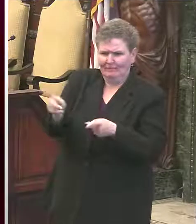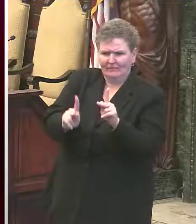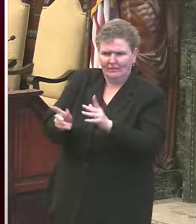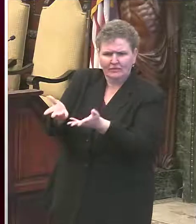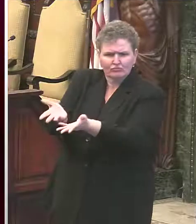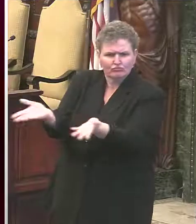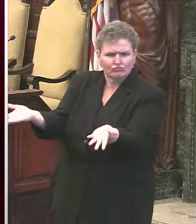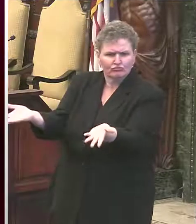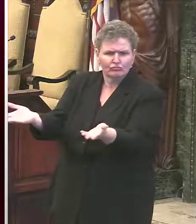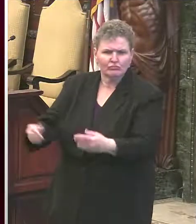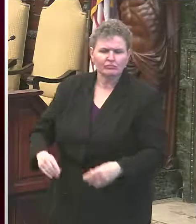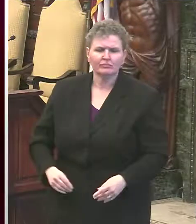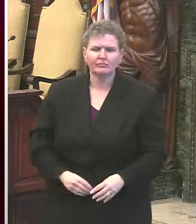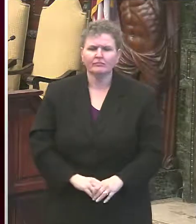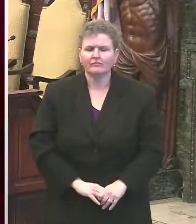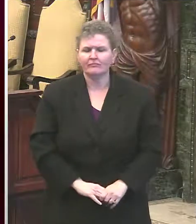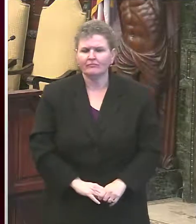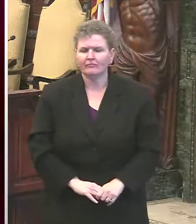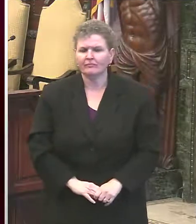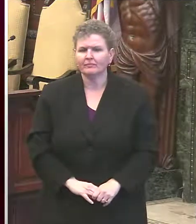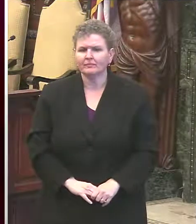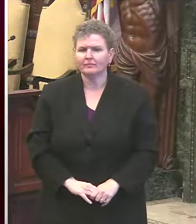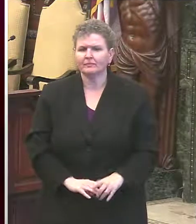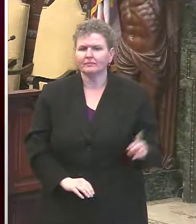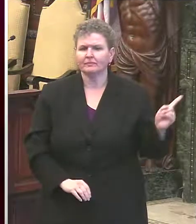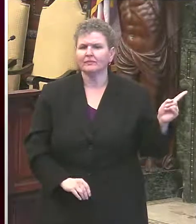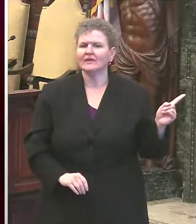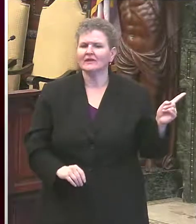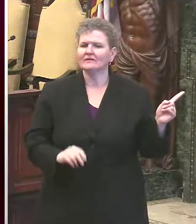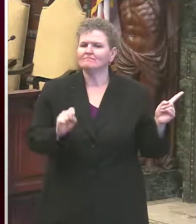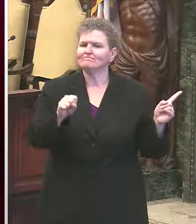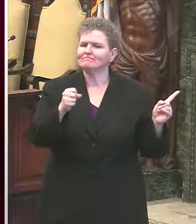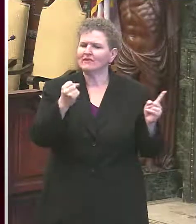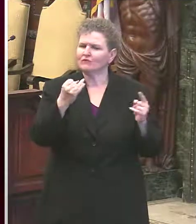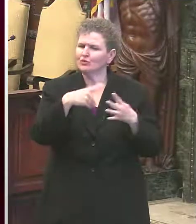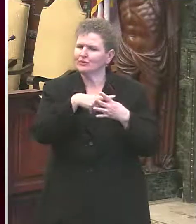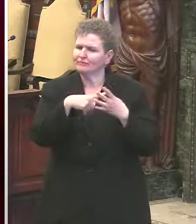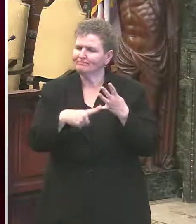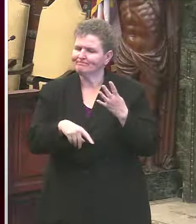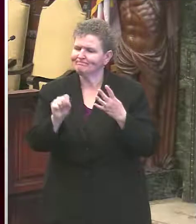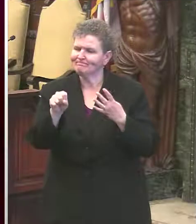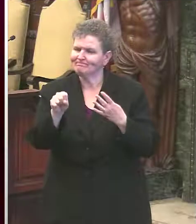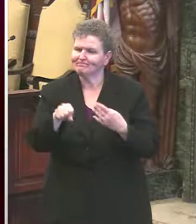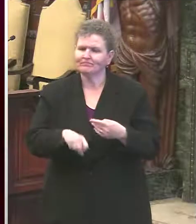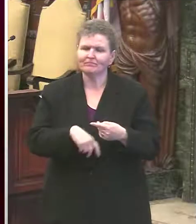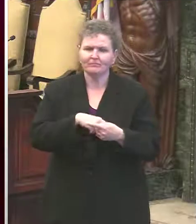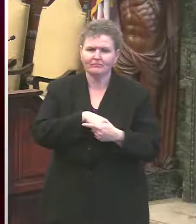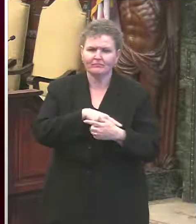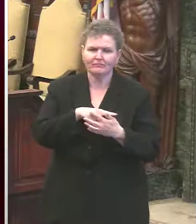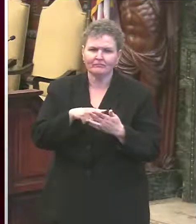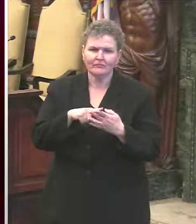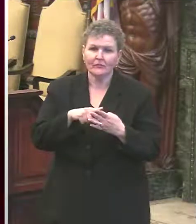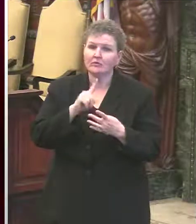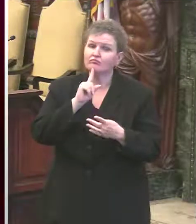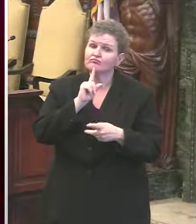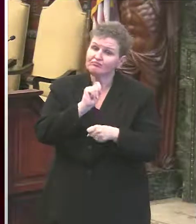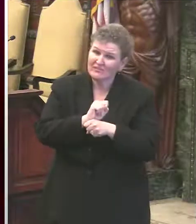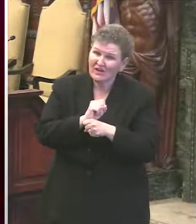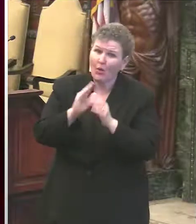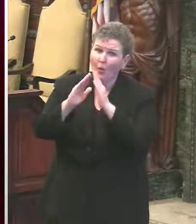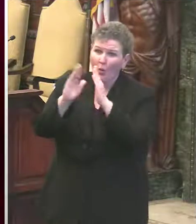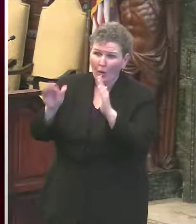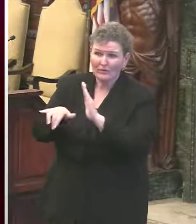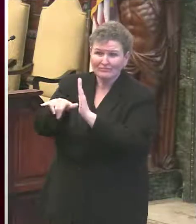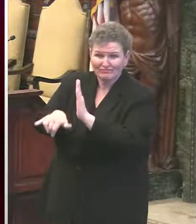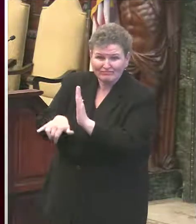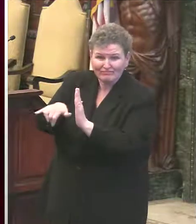homebound people? Yeah, so a few things we're doing on that. First of all, if they're truly homebound, then their major